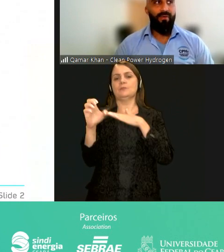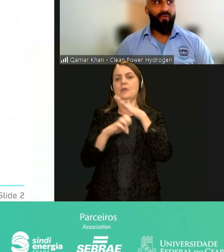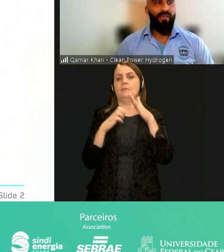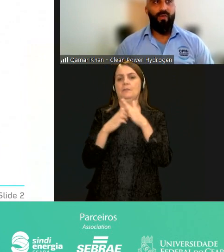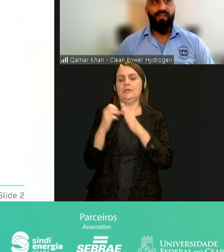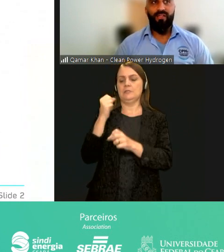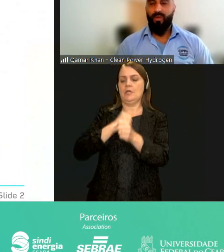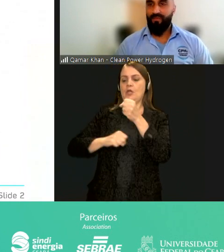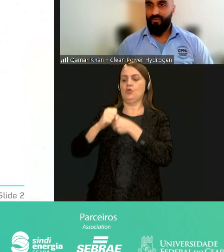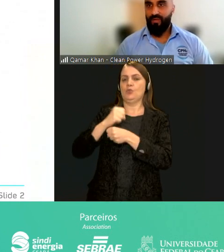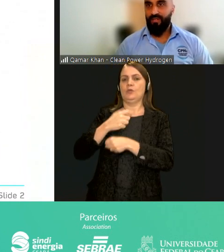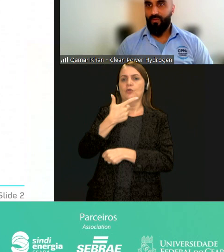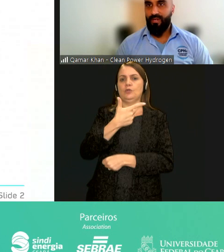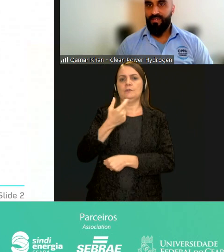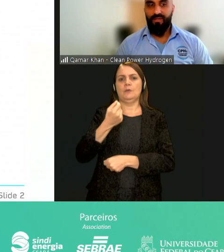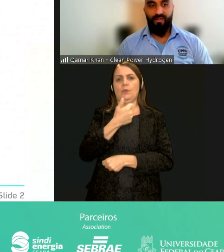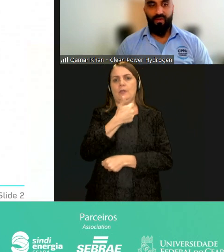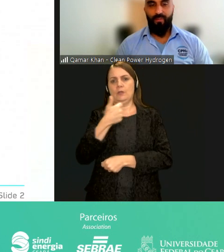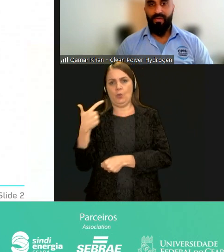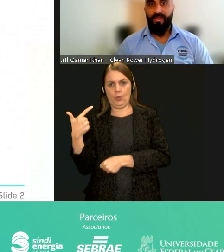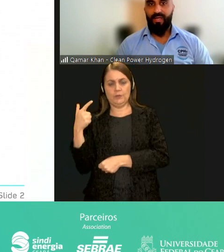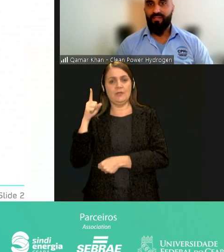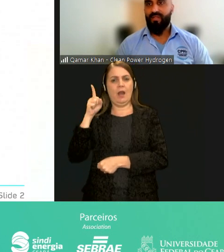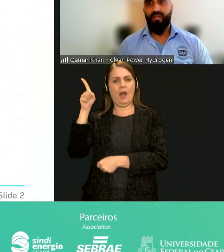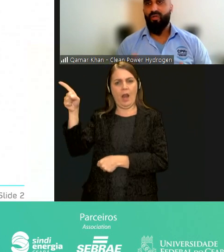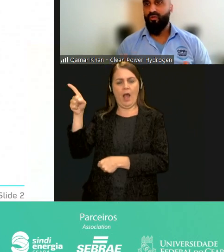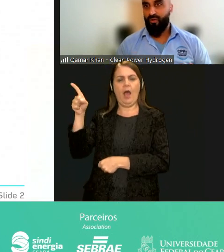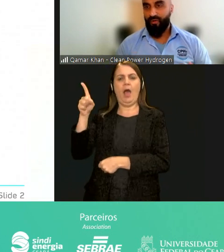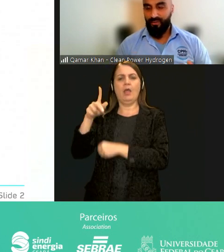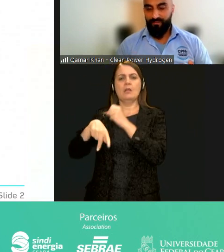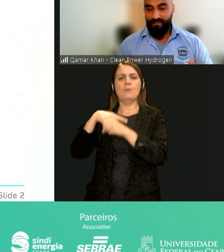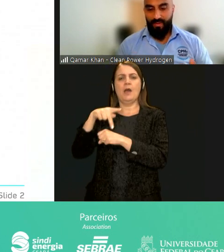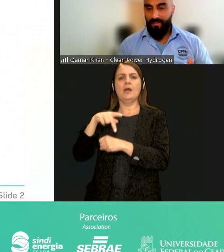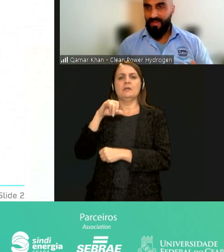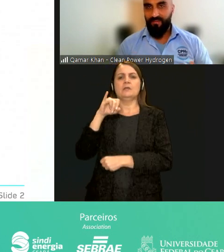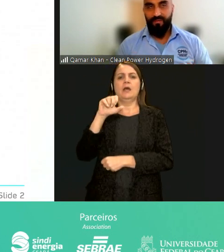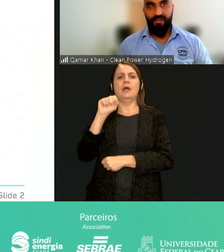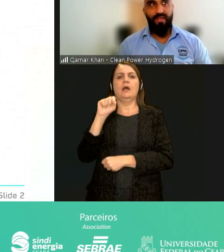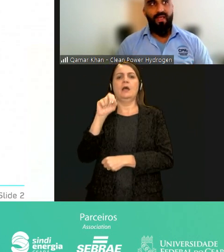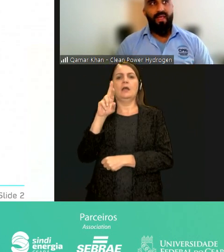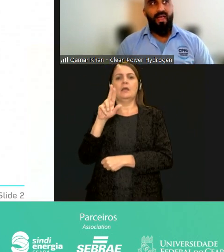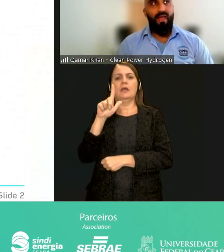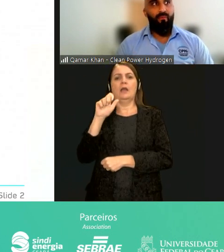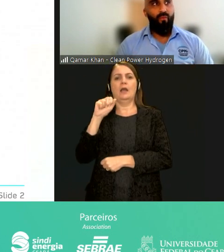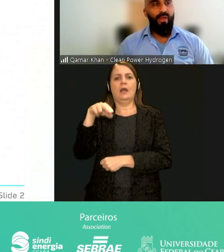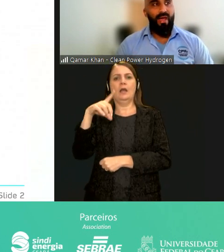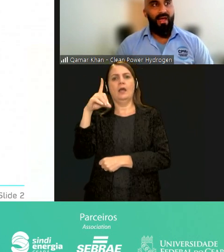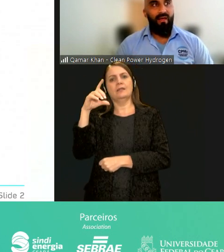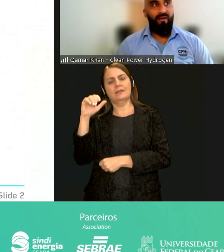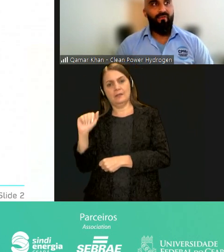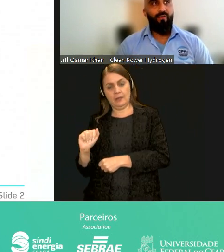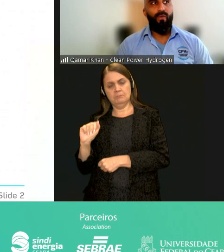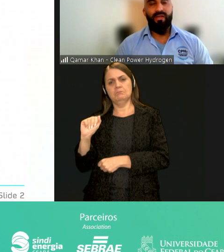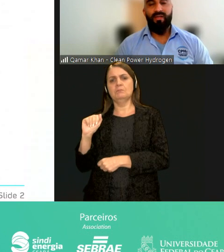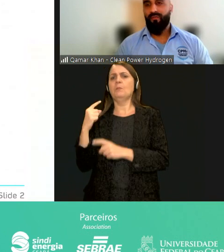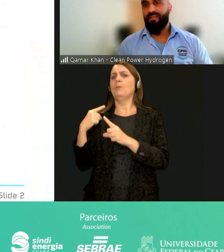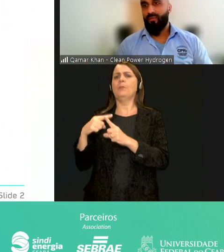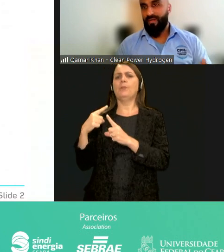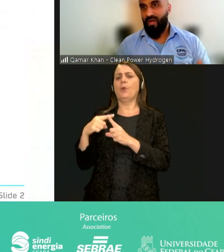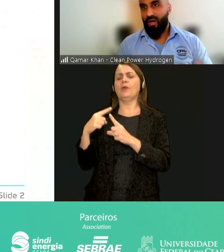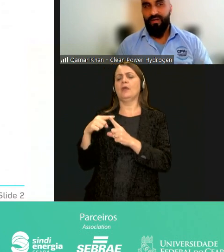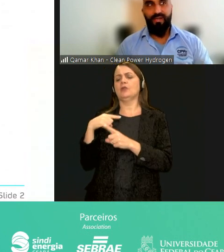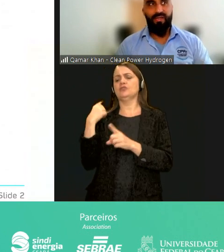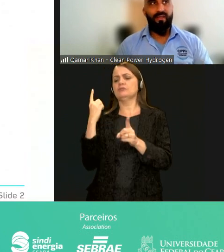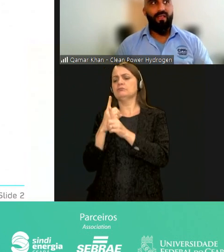and between 2012 and 2020, the company has grown massively. We